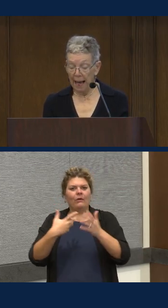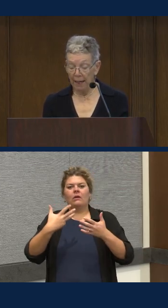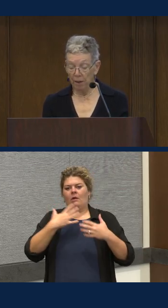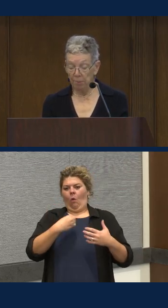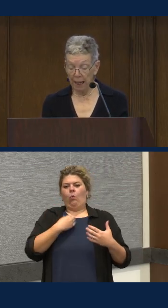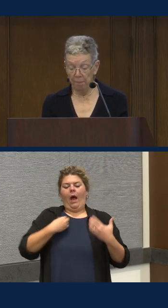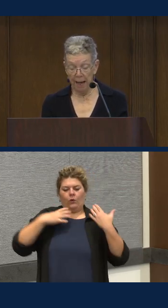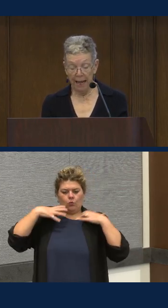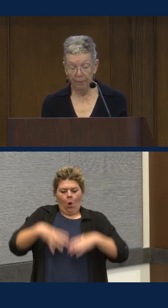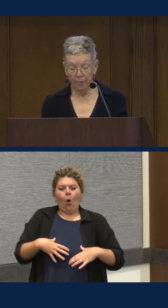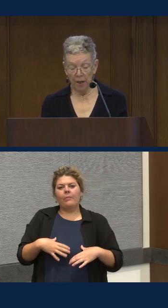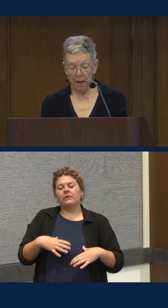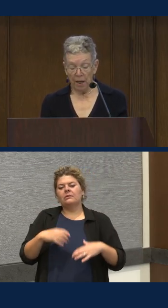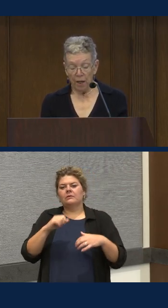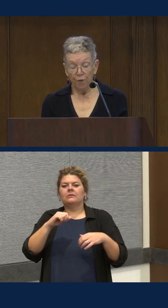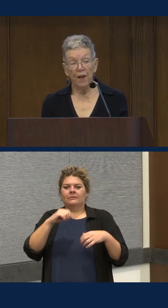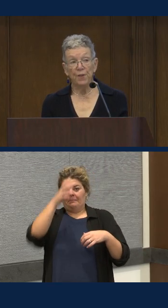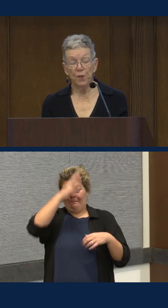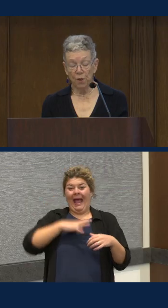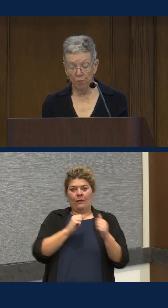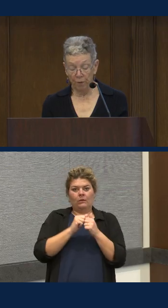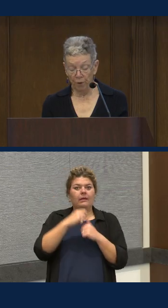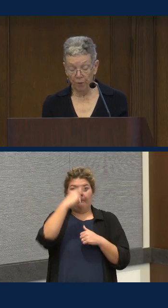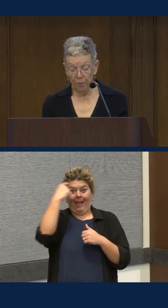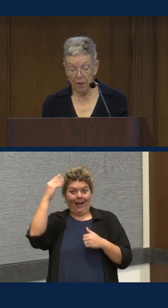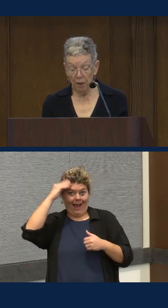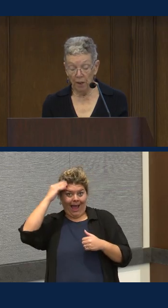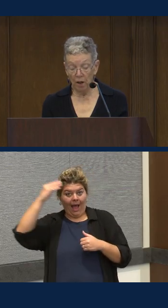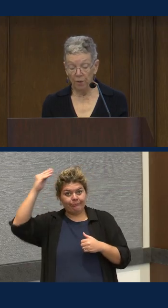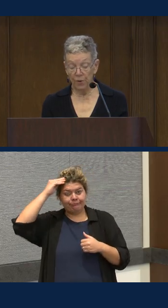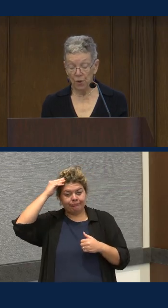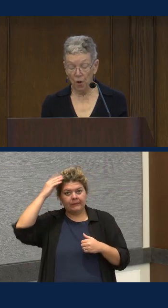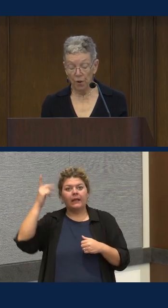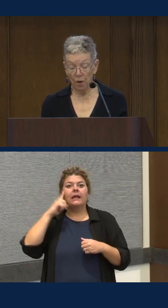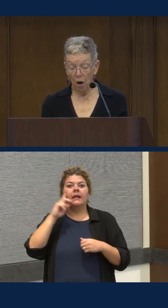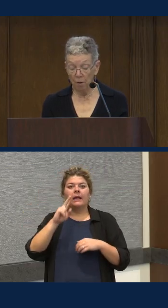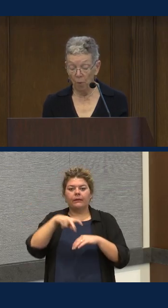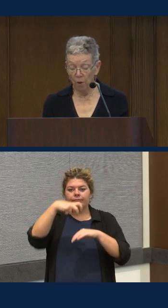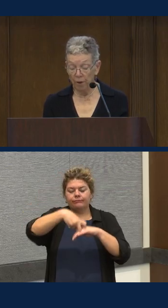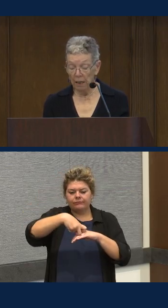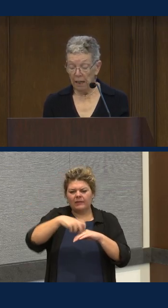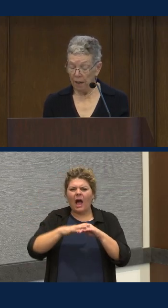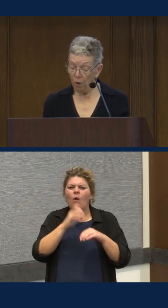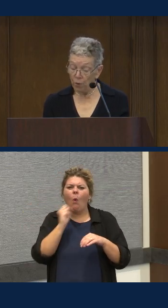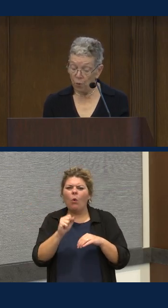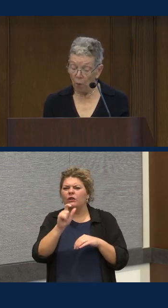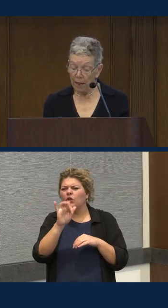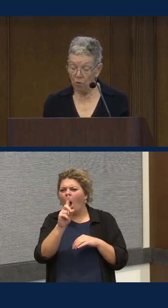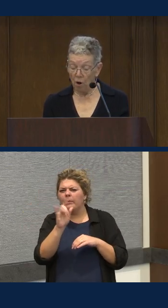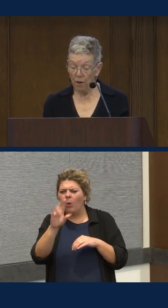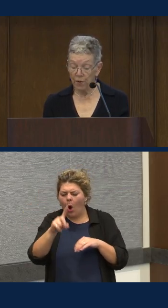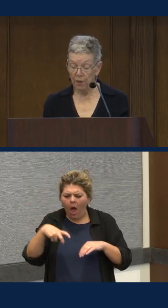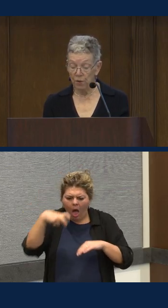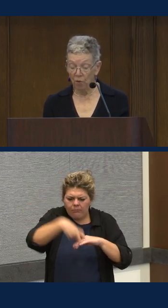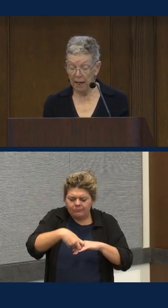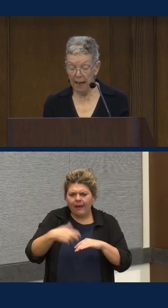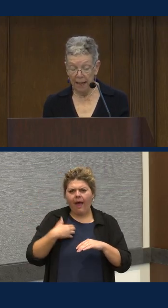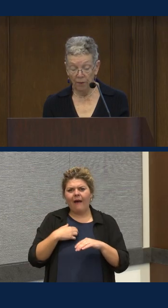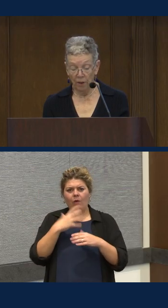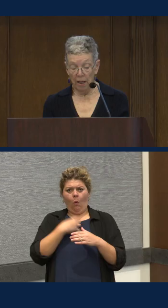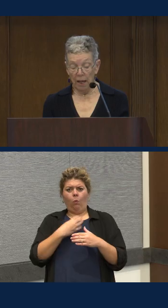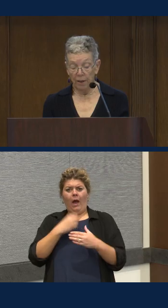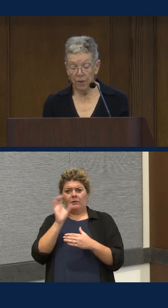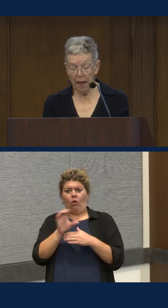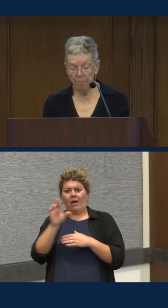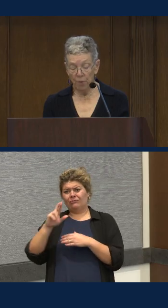and hatted black man. He faces the river, kneeling on discarded cardboard, and holds a white cross in his right